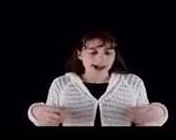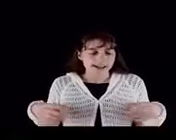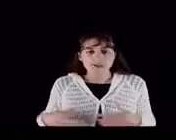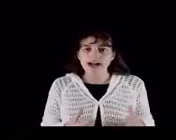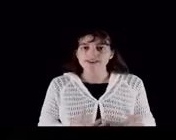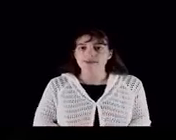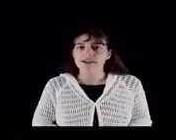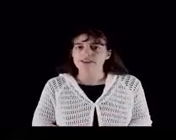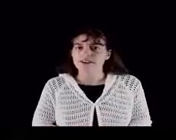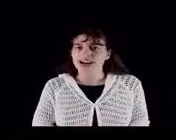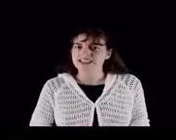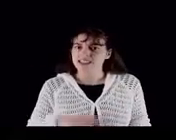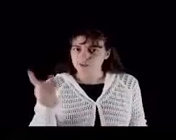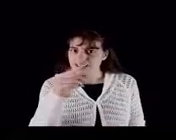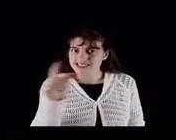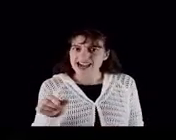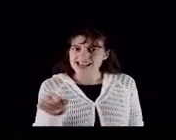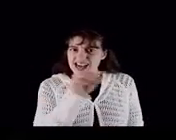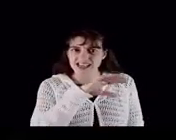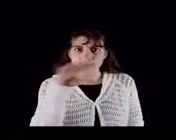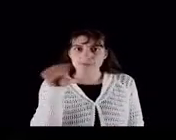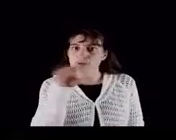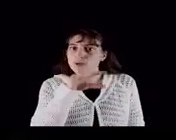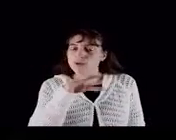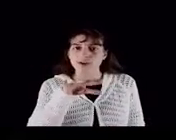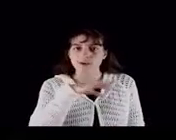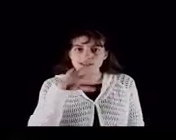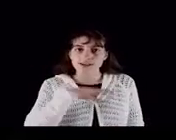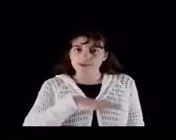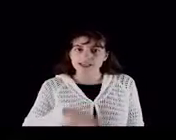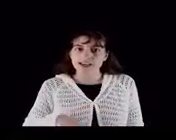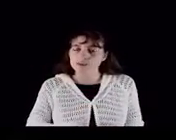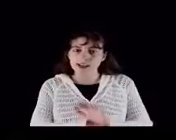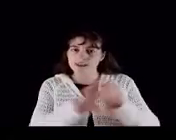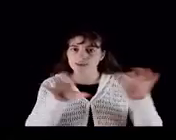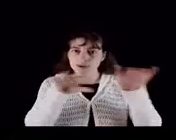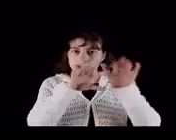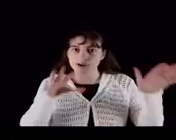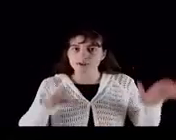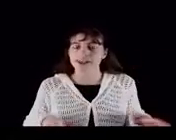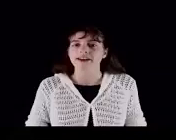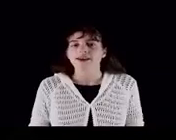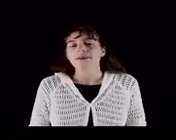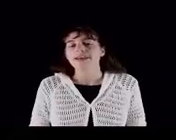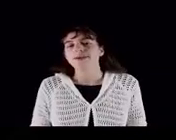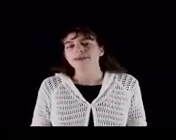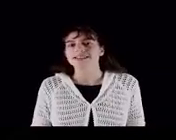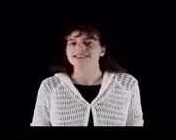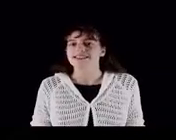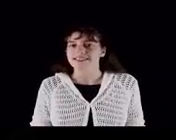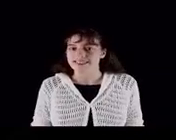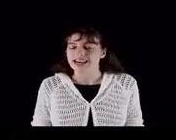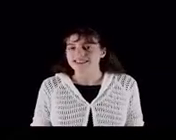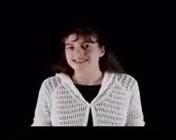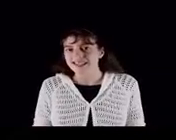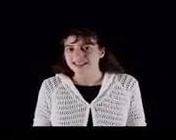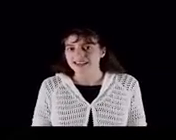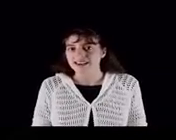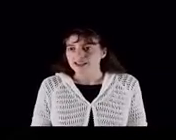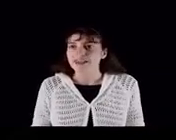as we're driving them there, they're asking, what is that? Is that like the moon or something else? What in the world is over there? We're like, no, that's a